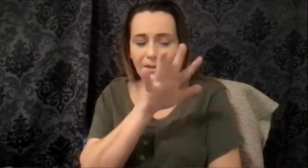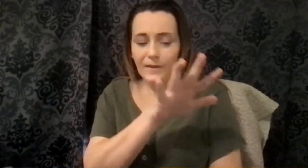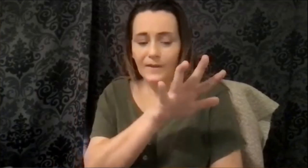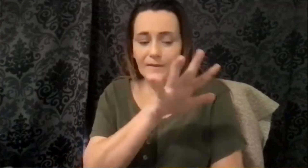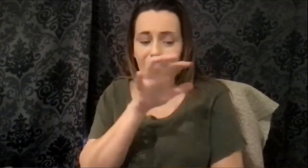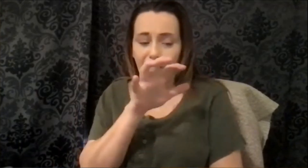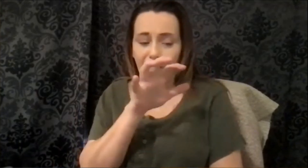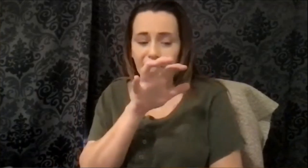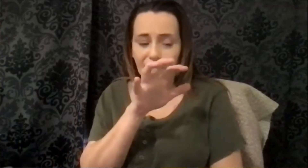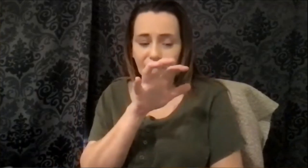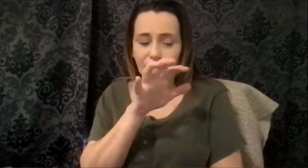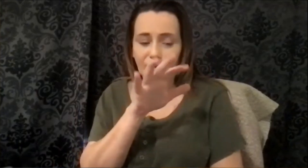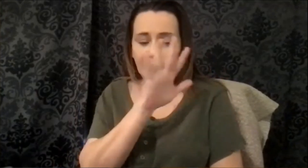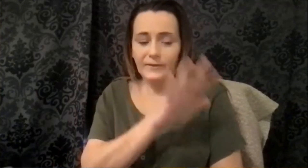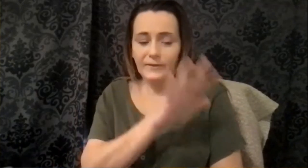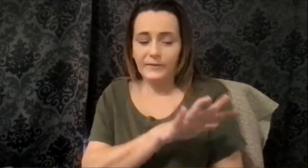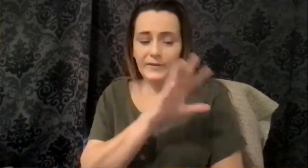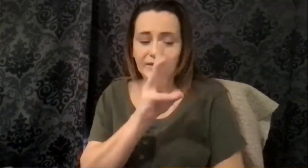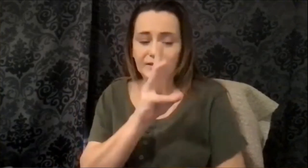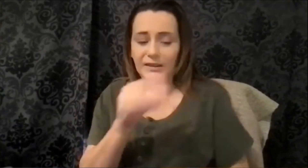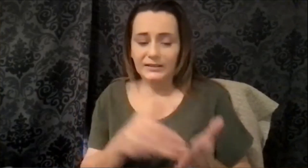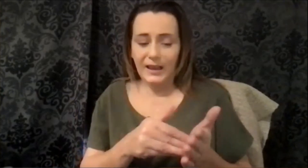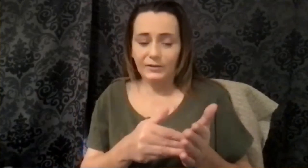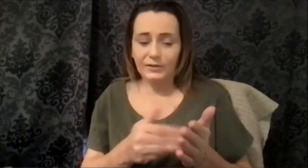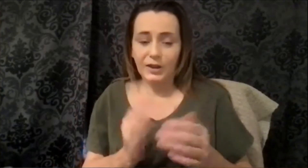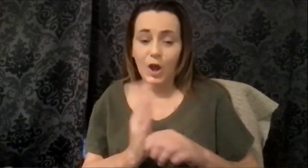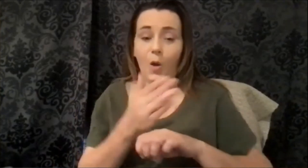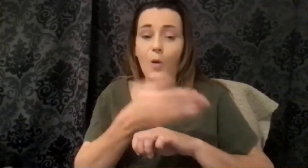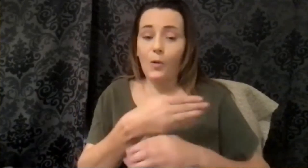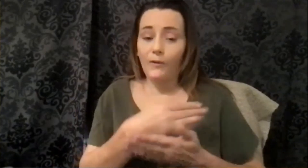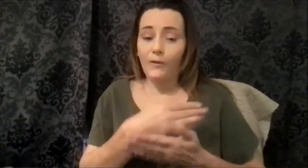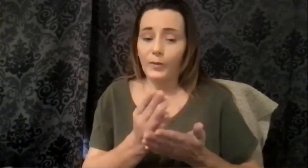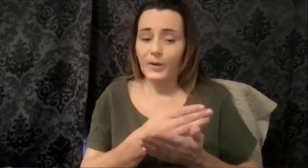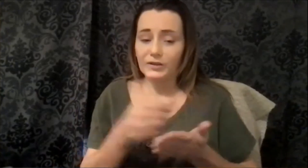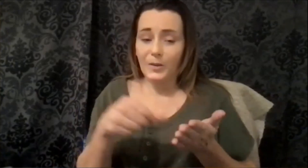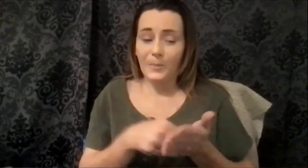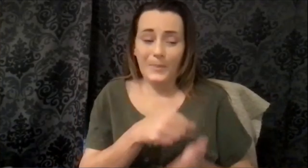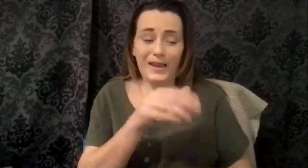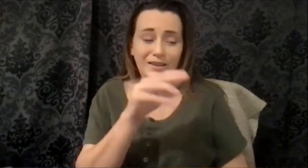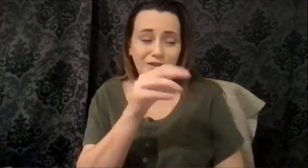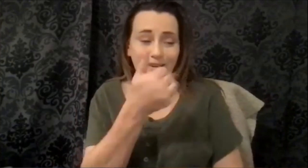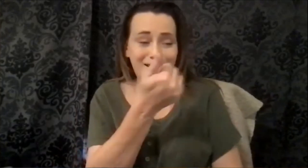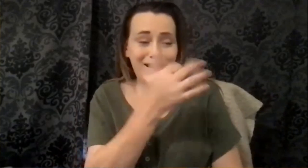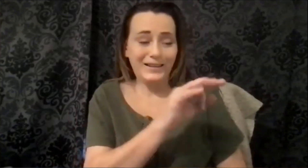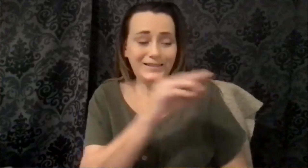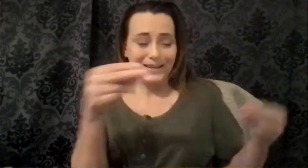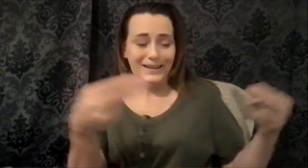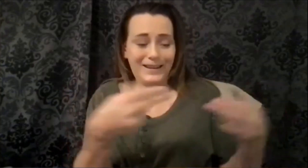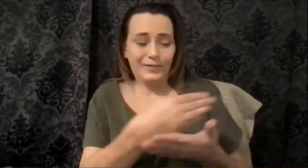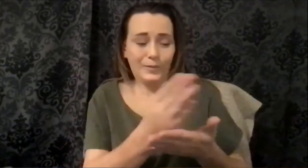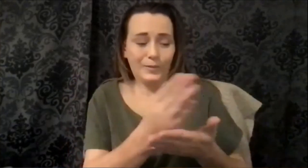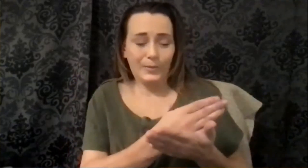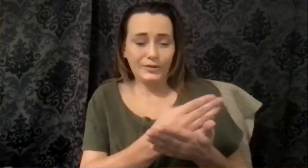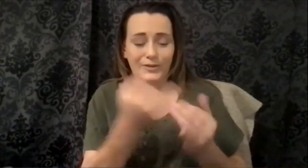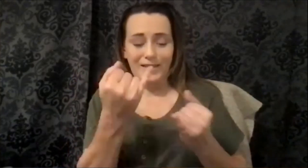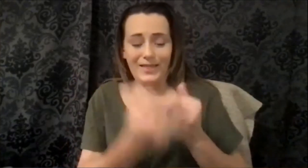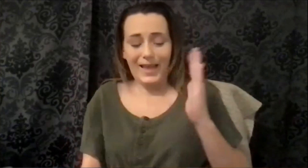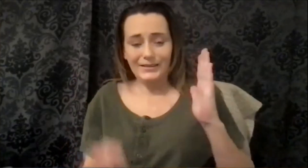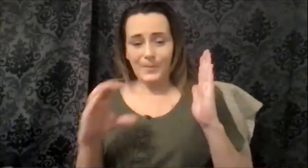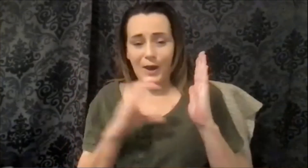$556,000 over budget. This is page 19, introduction to the budget, last paragraph.